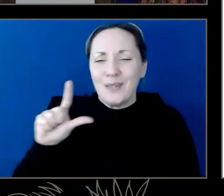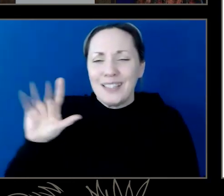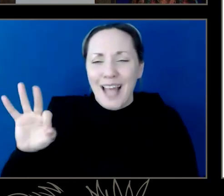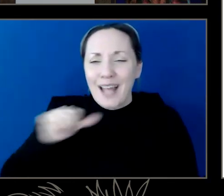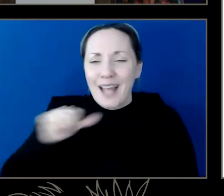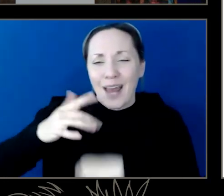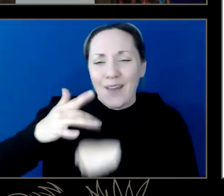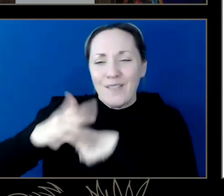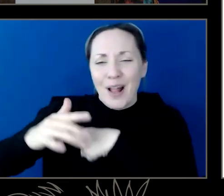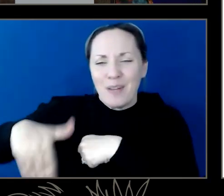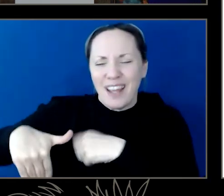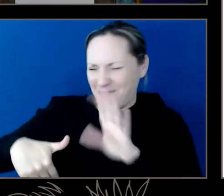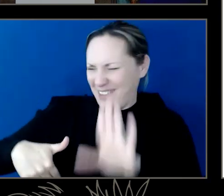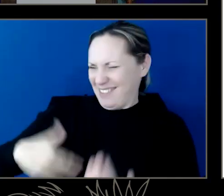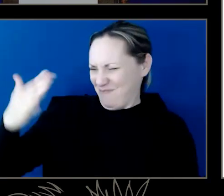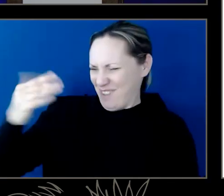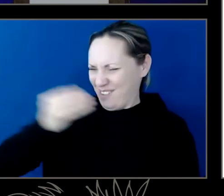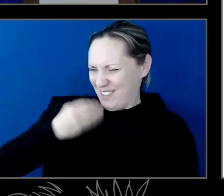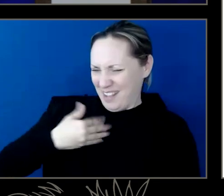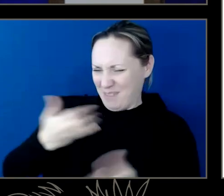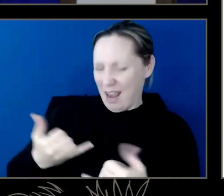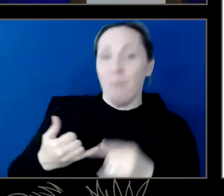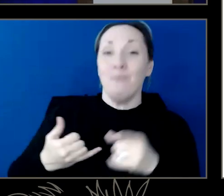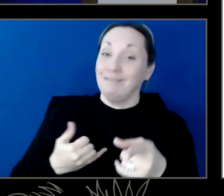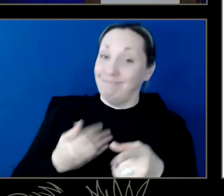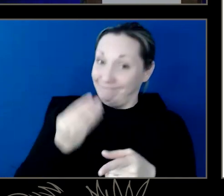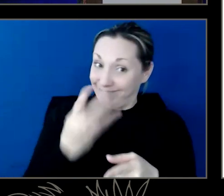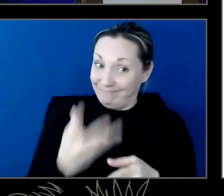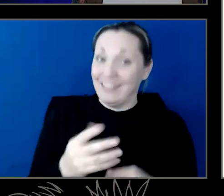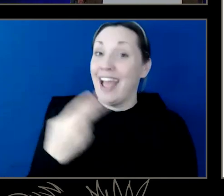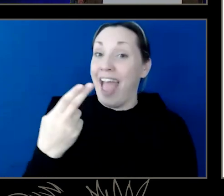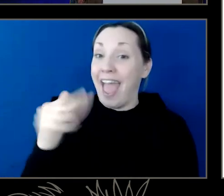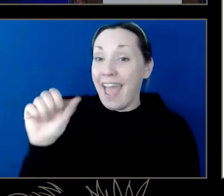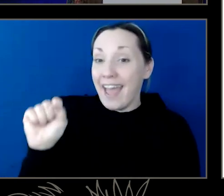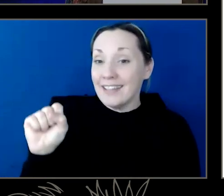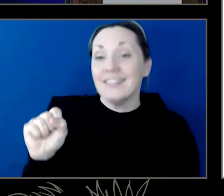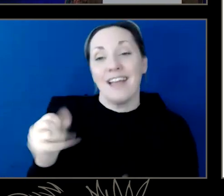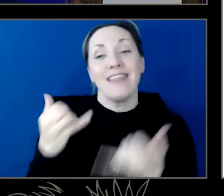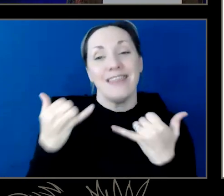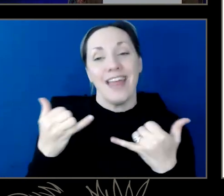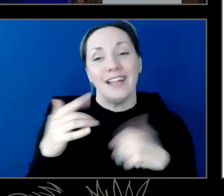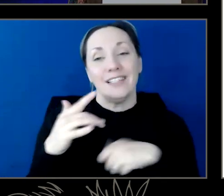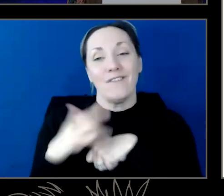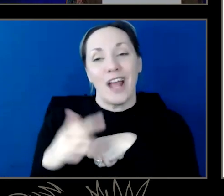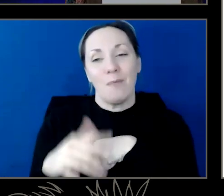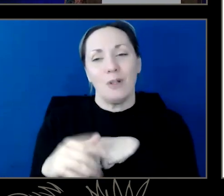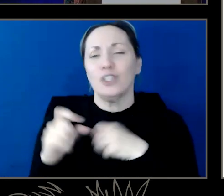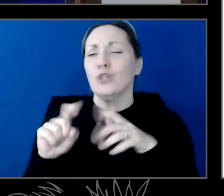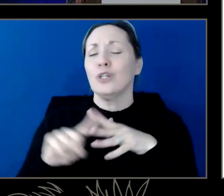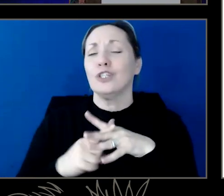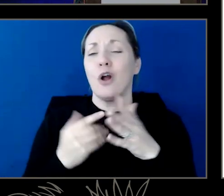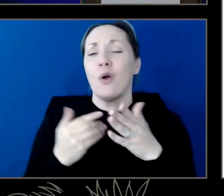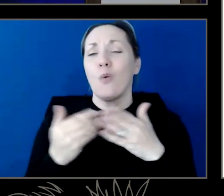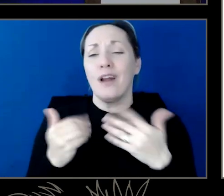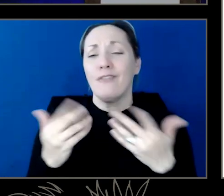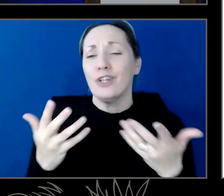yet. I'm like, why are you telling me about it? Well, I'm telling you about has because it is available, so you can start using it whenever you